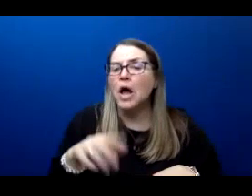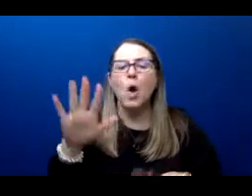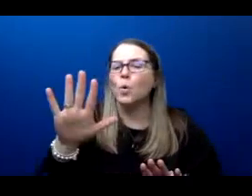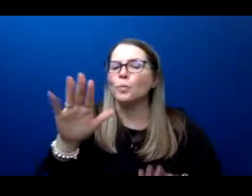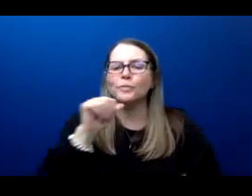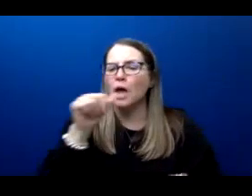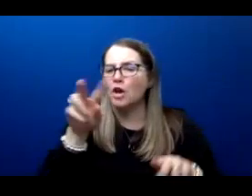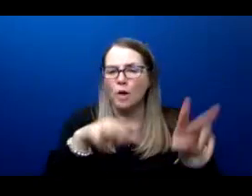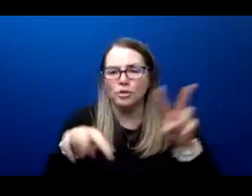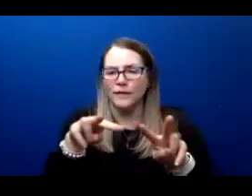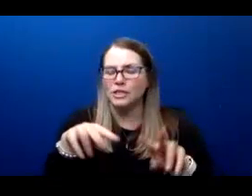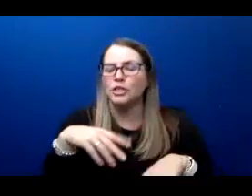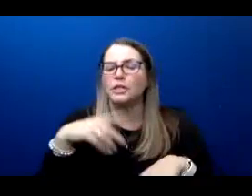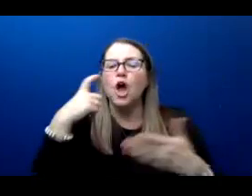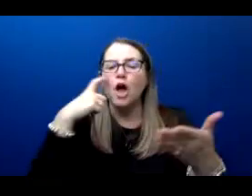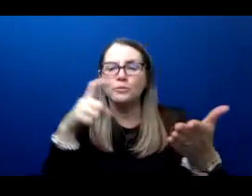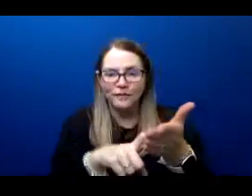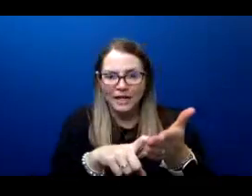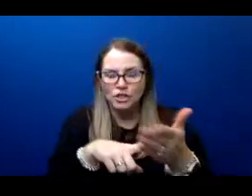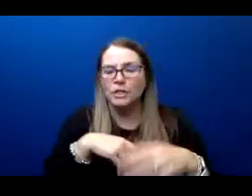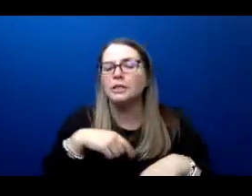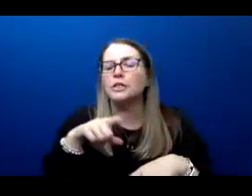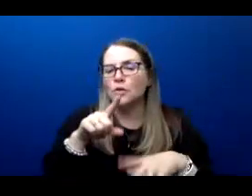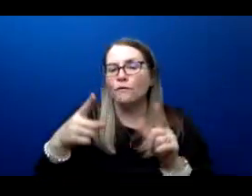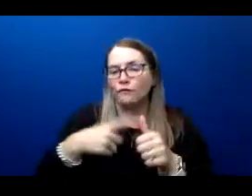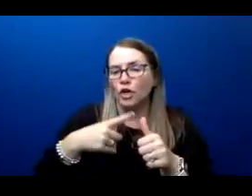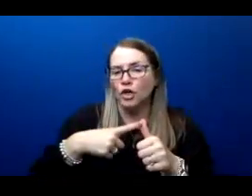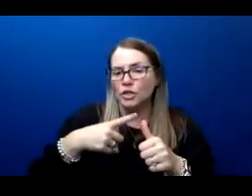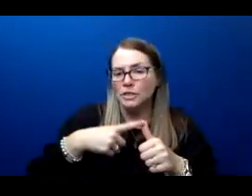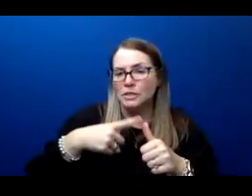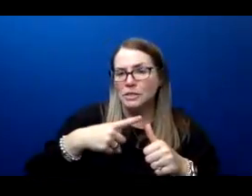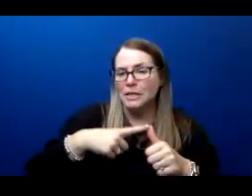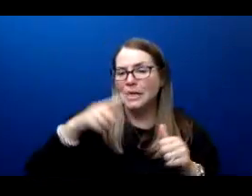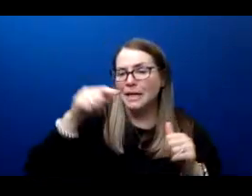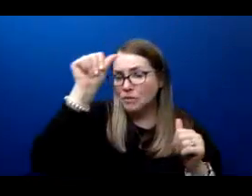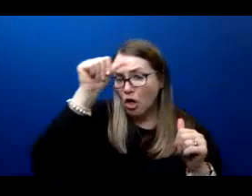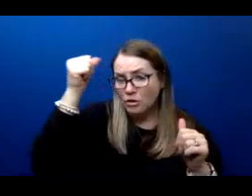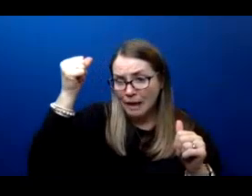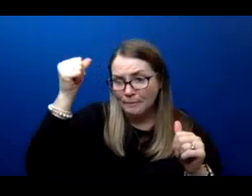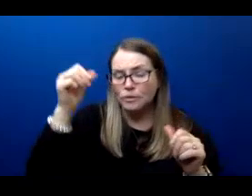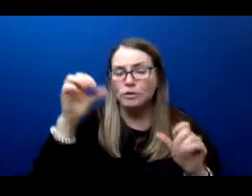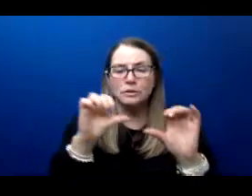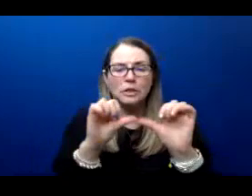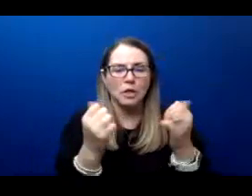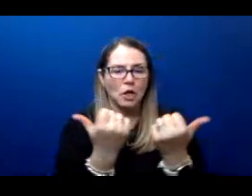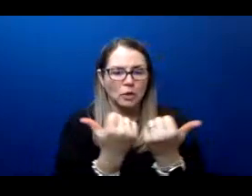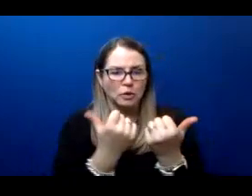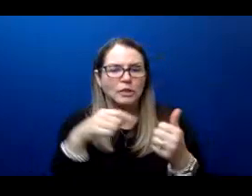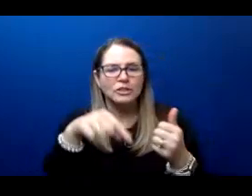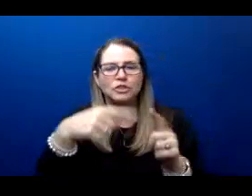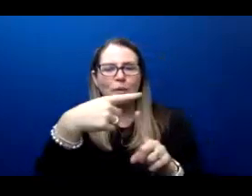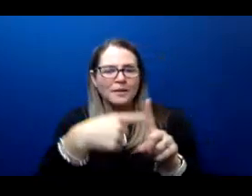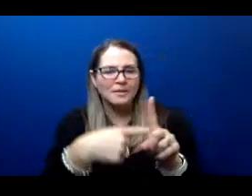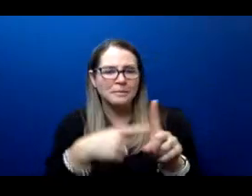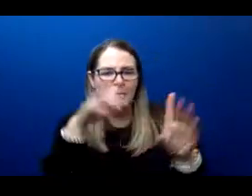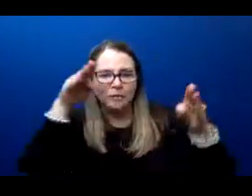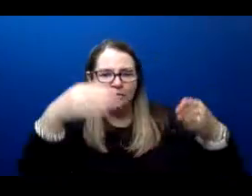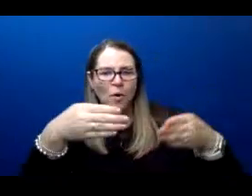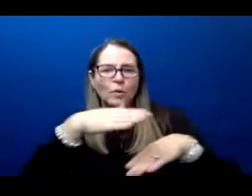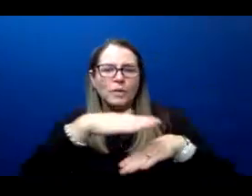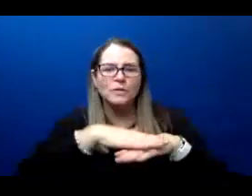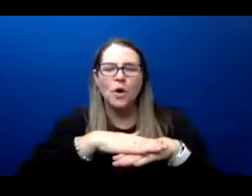and Brain Awareness Month, so established by the Alzheimer's Organization in 2014. It's a month that's dedicated to encouraging global